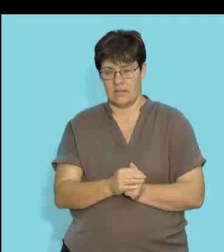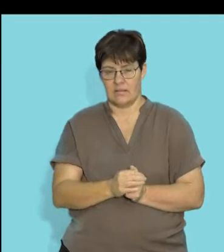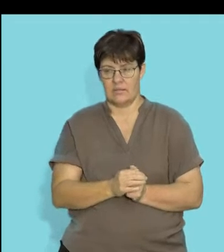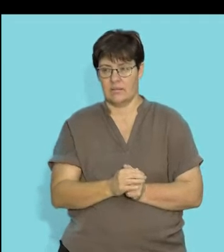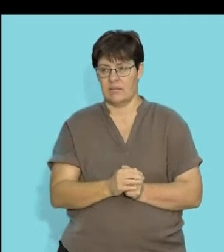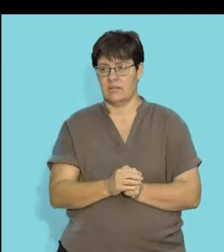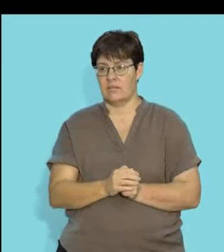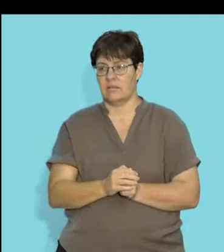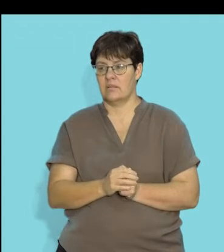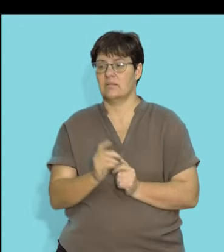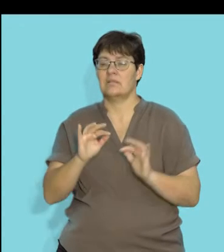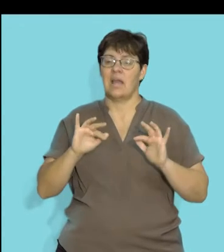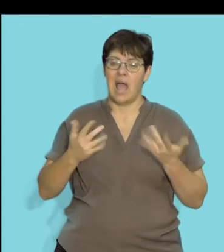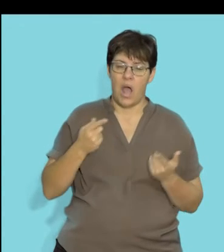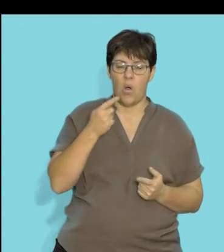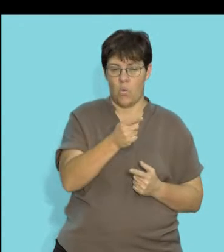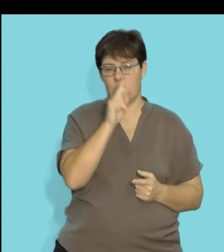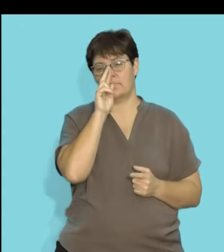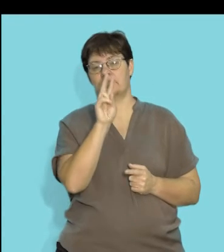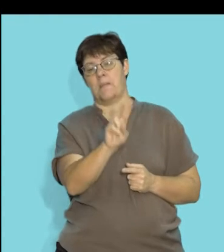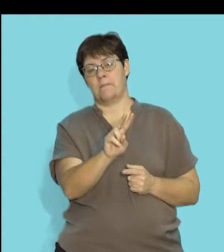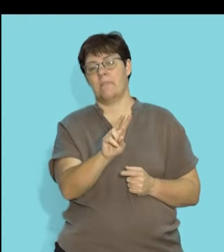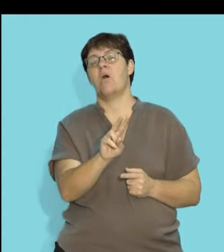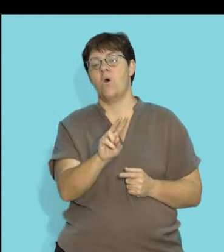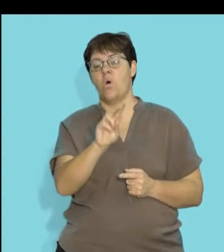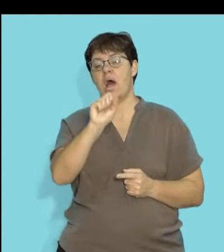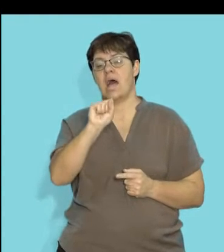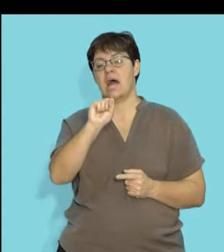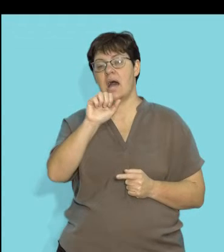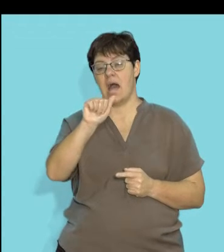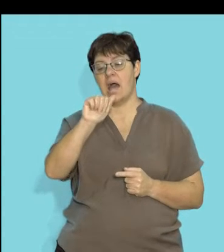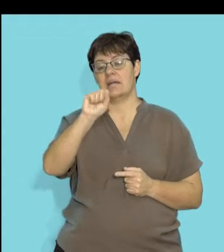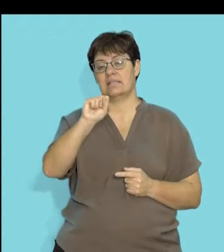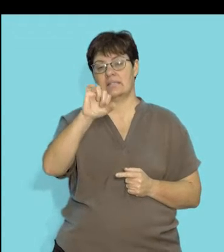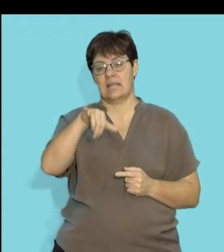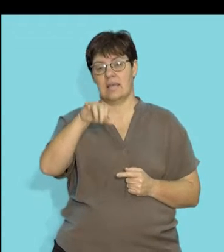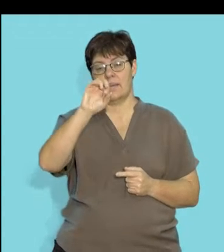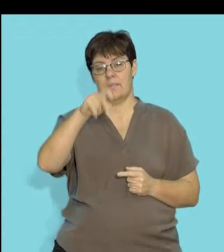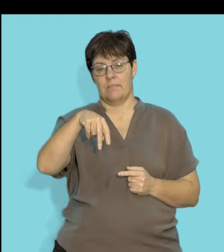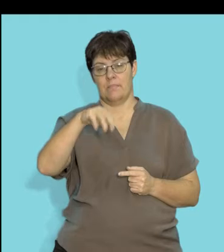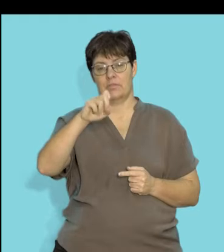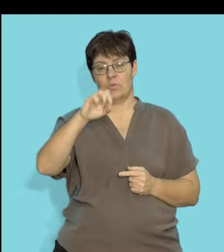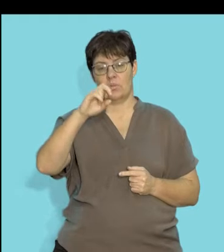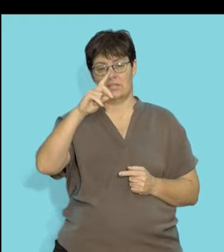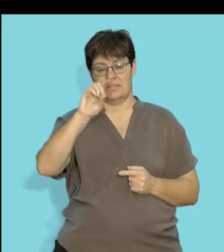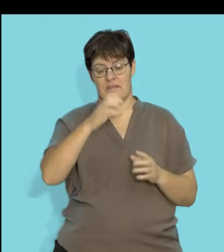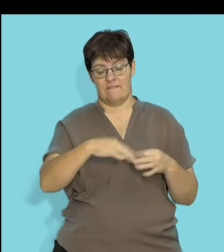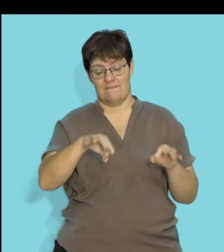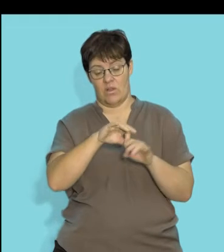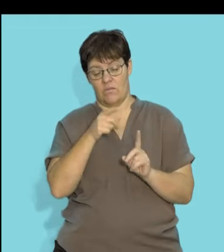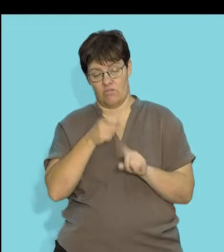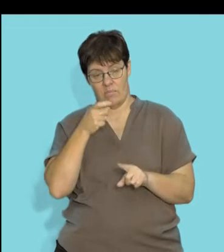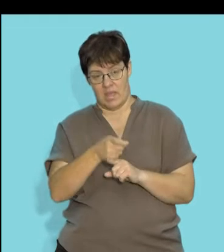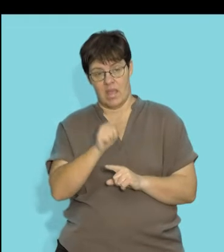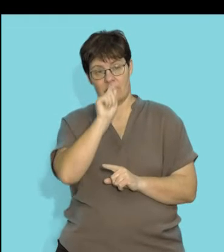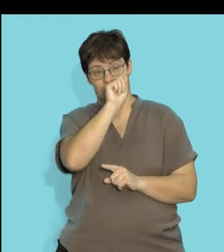and it will be there, right? So that's just how you see the asymptote value. We use the dotted line